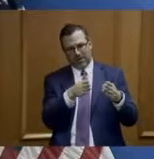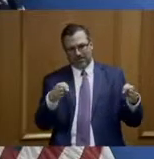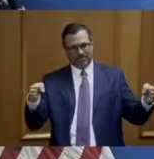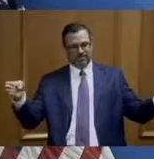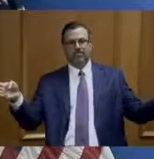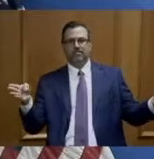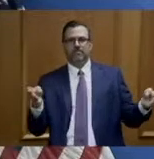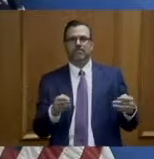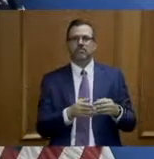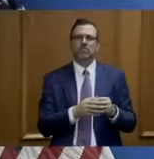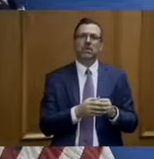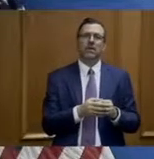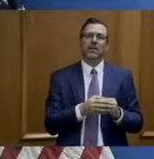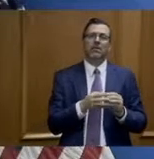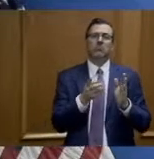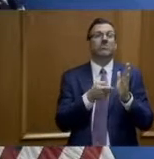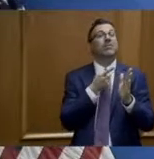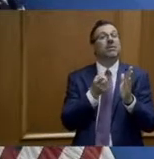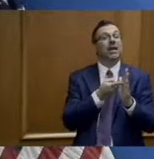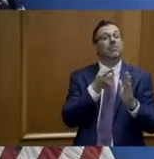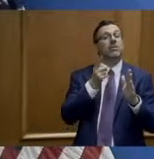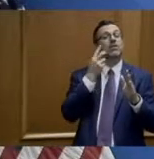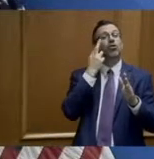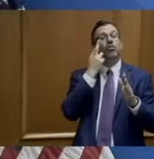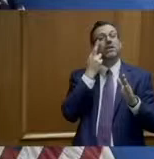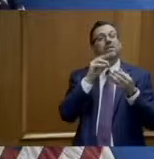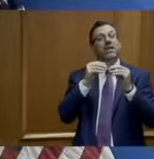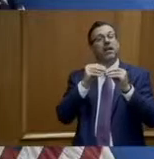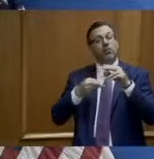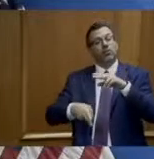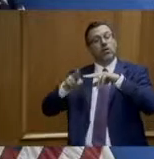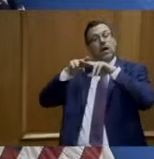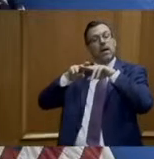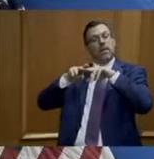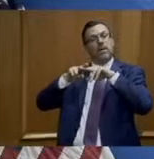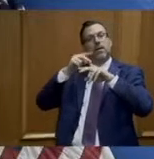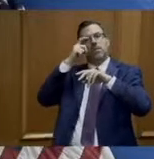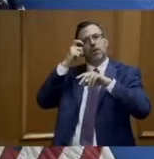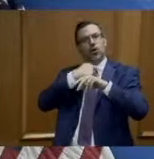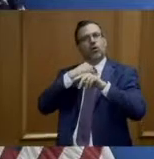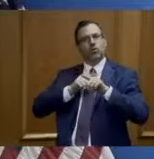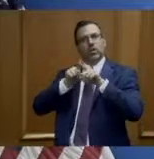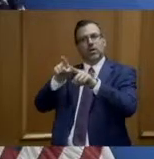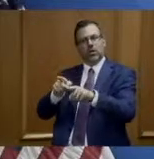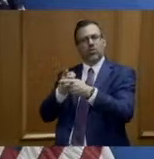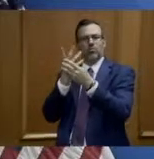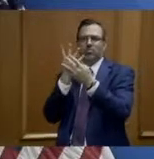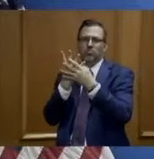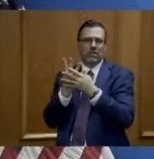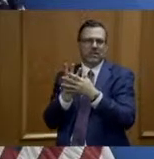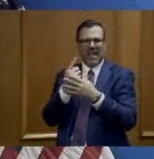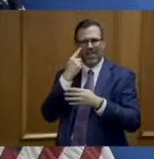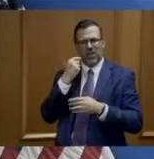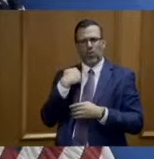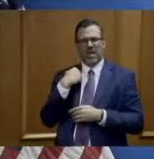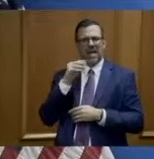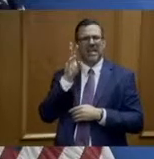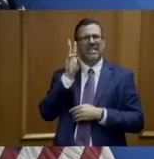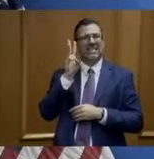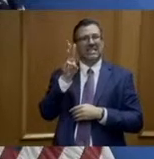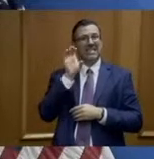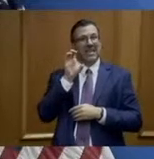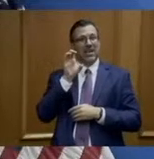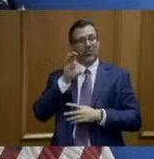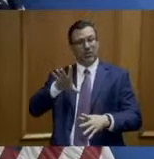are connected to a targeted population. Last week, for example, I think we had about 600 positive